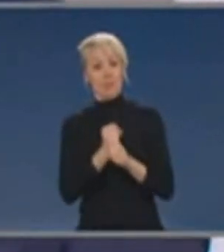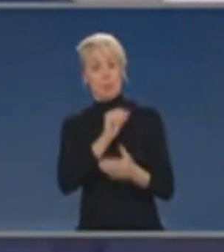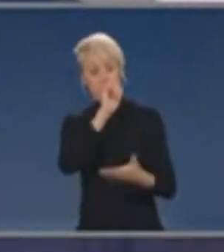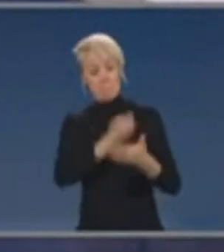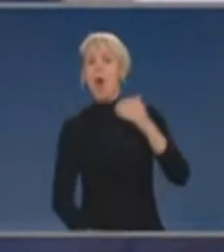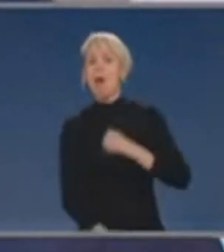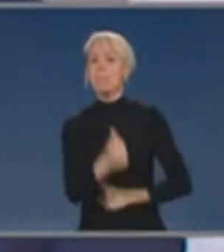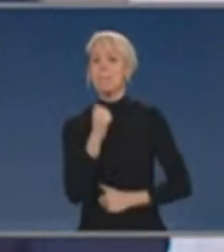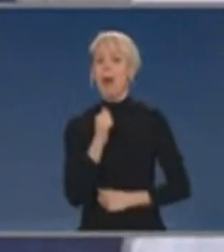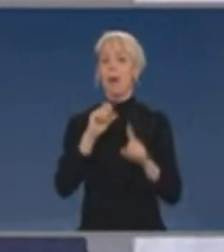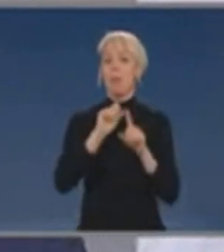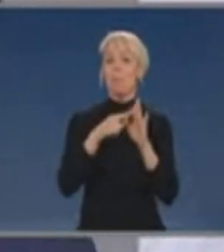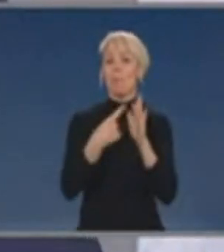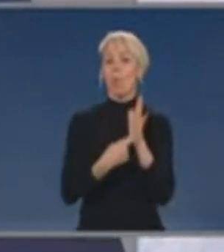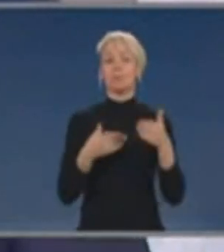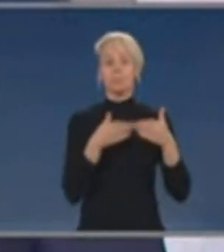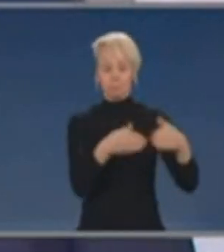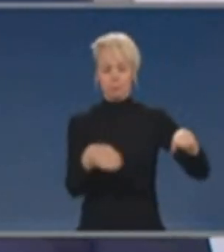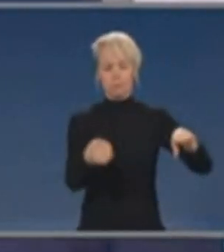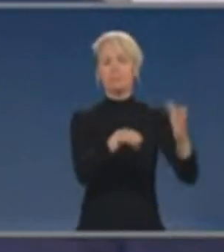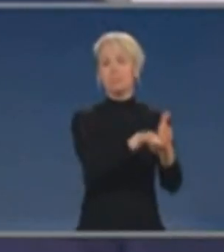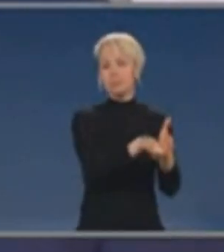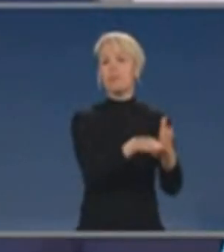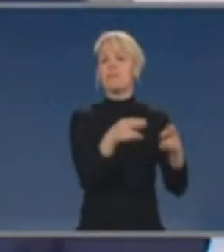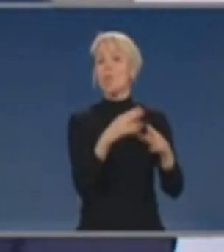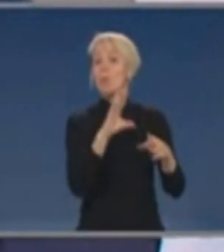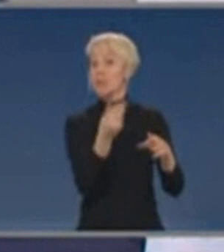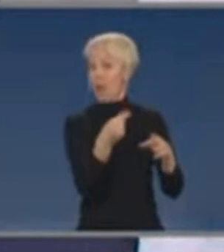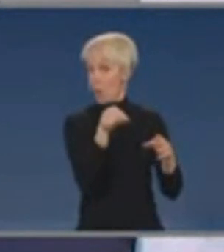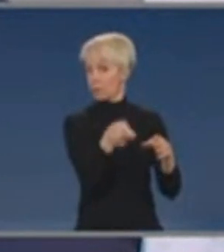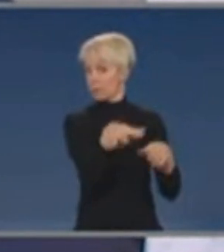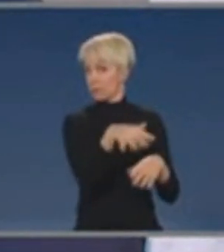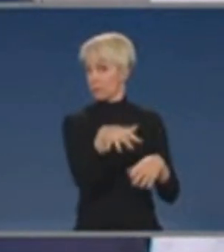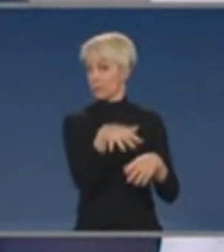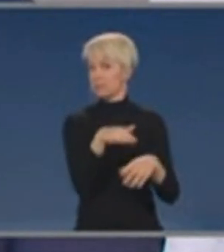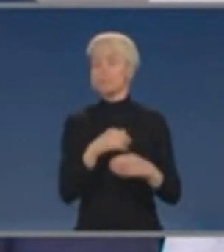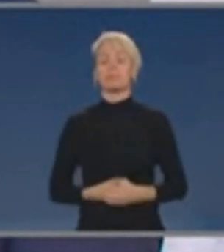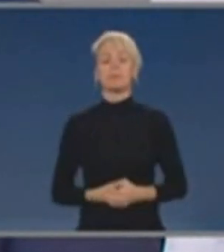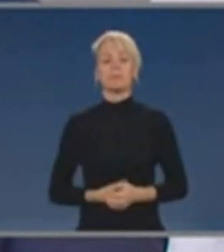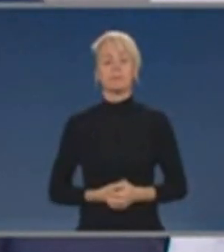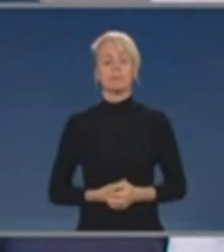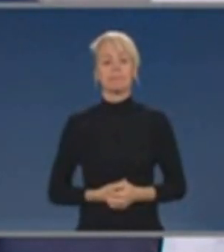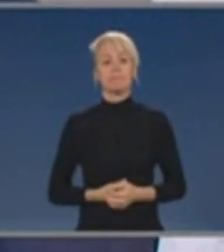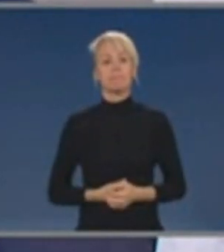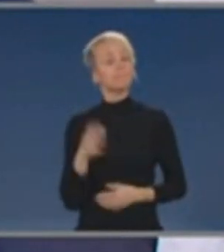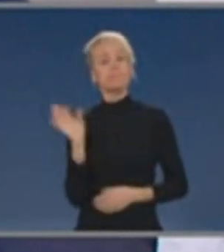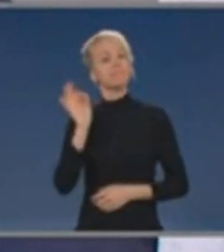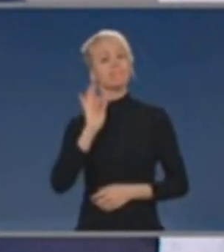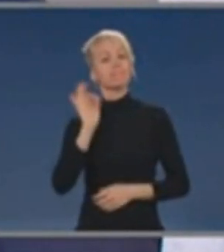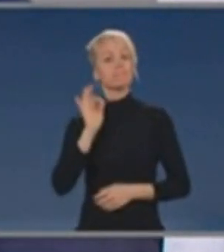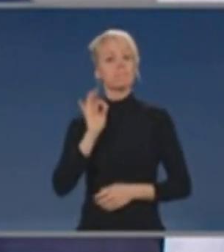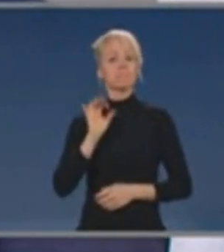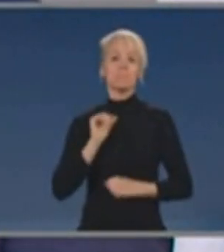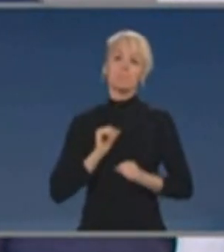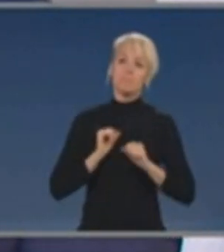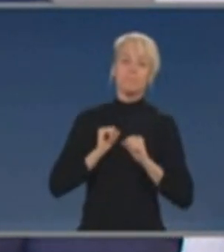might address both actually, as I was the Treasurer at the time. Now, first of all, no, I don't believe why it should. I mean, countries make decisions on